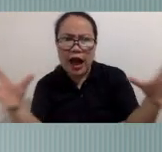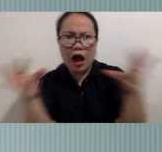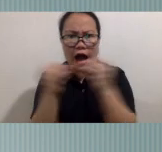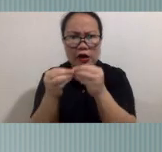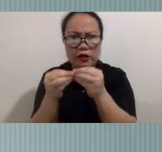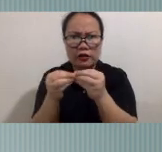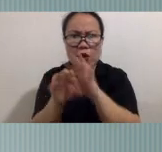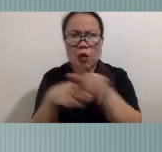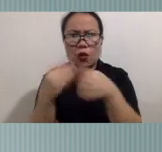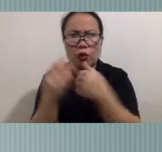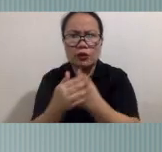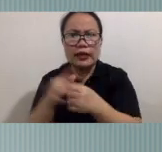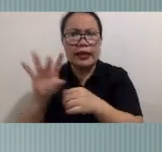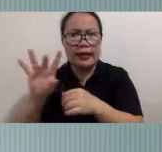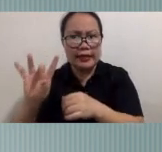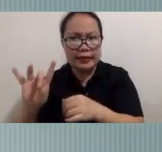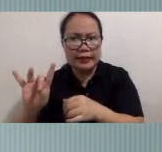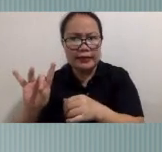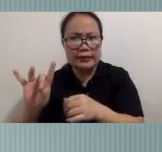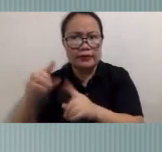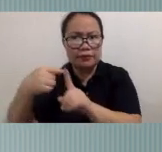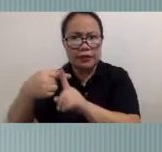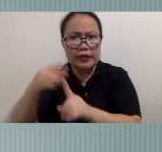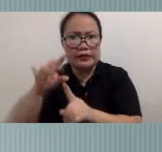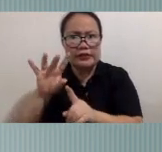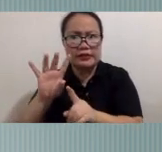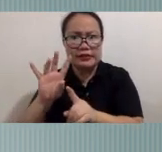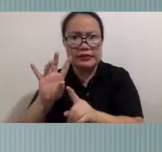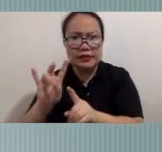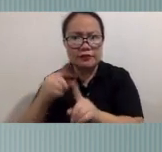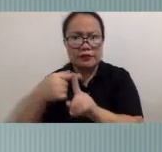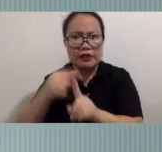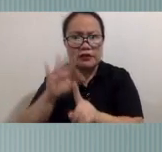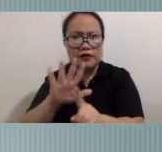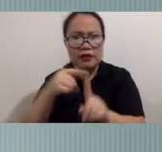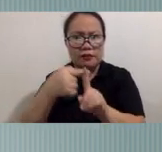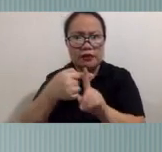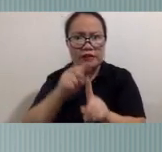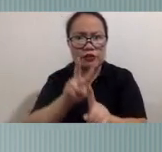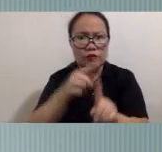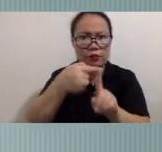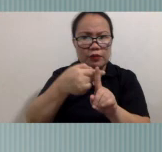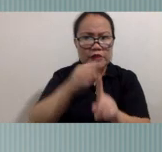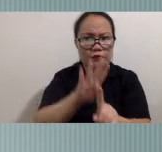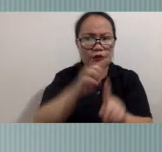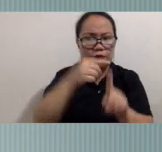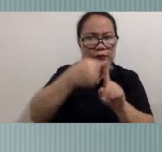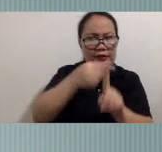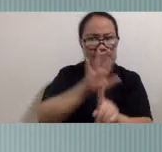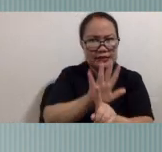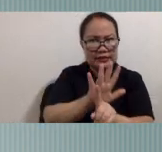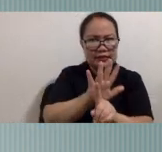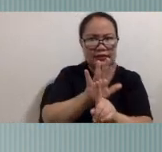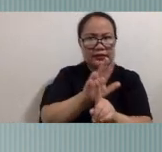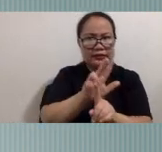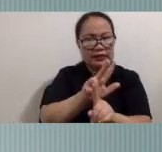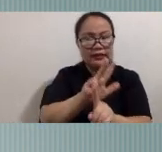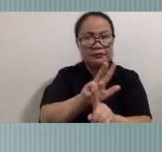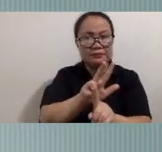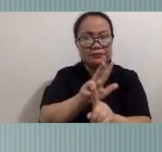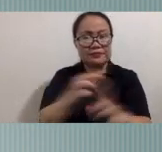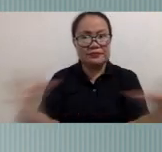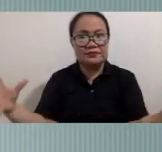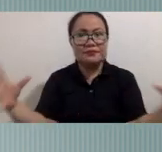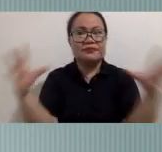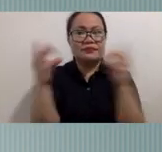will be adding all the elements. So we will have 8 plus 7 plus 5 plus 2, and then 4